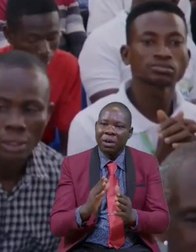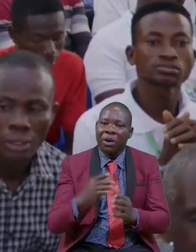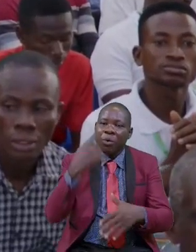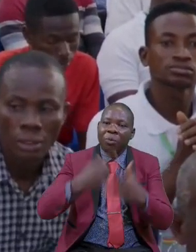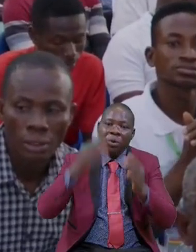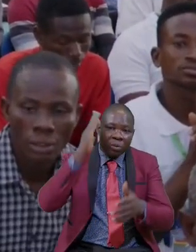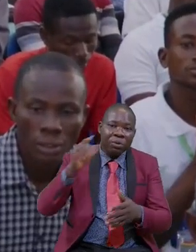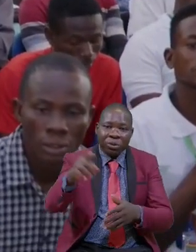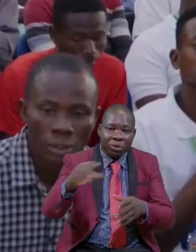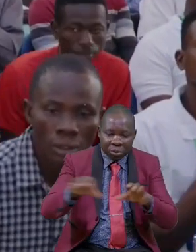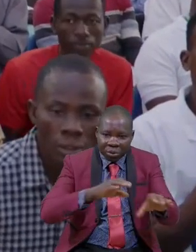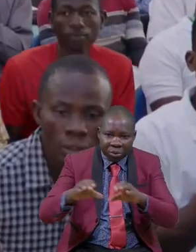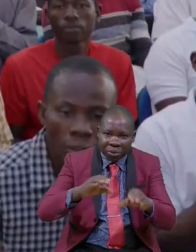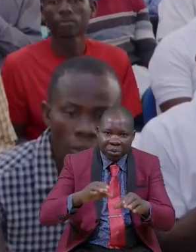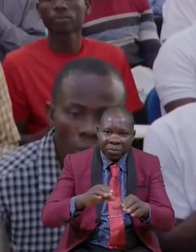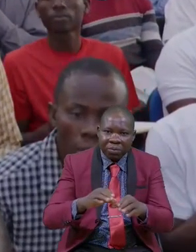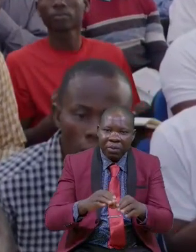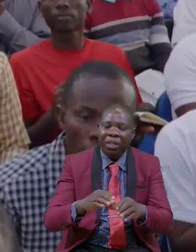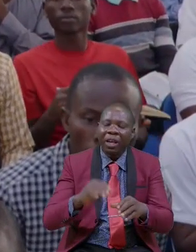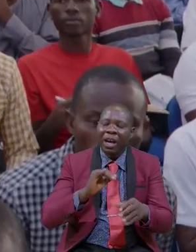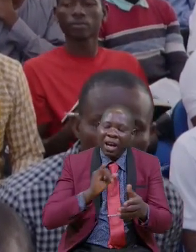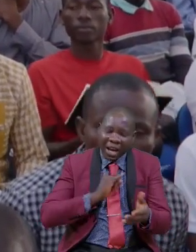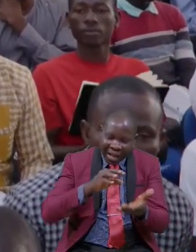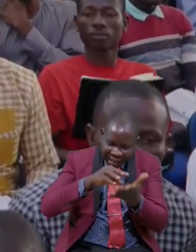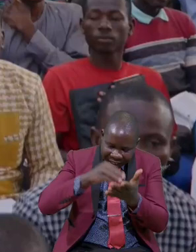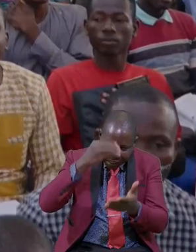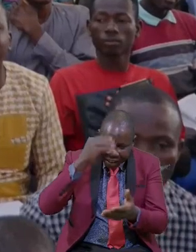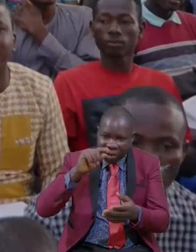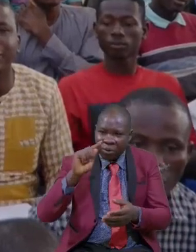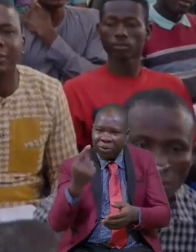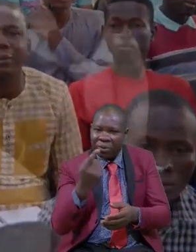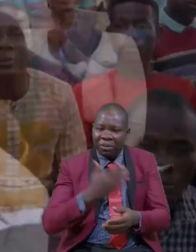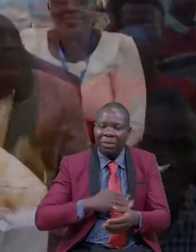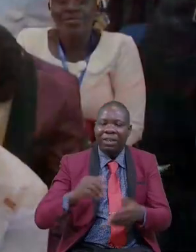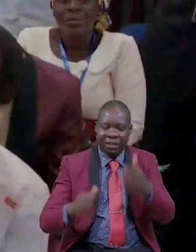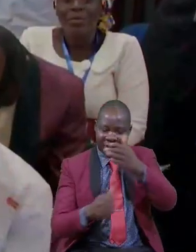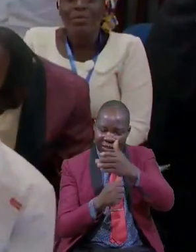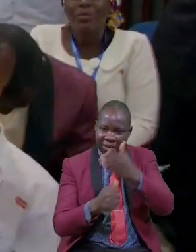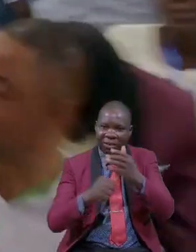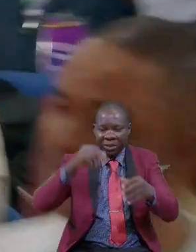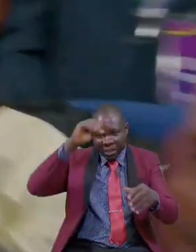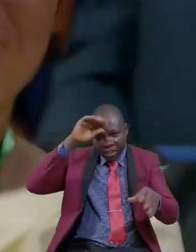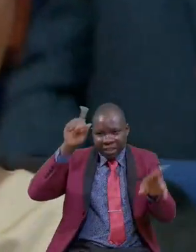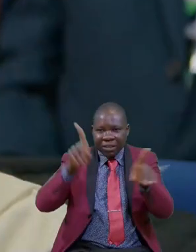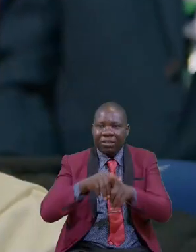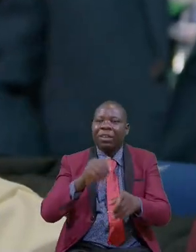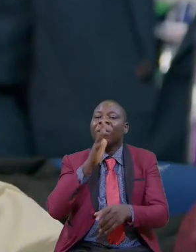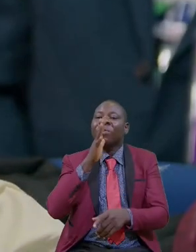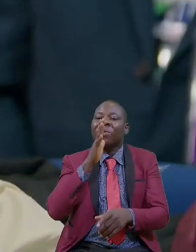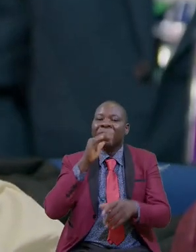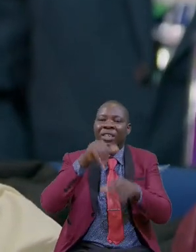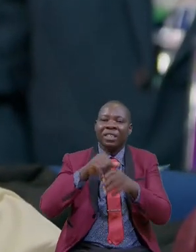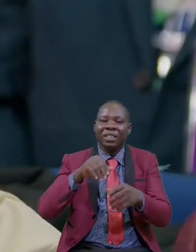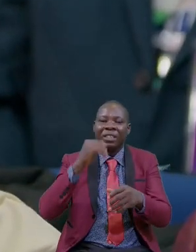Only my senior sisters, mothers in Israel, only the women, what do you